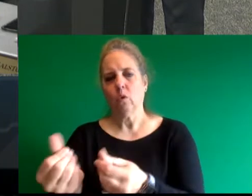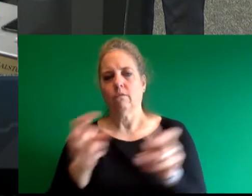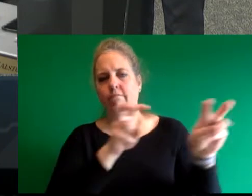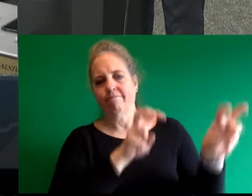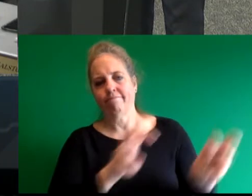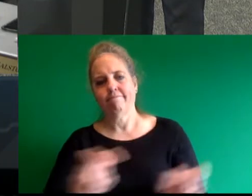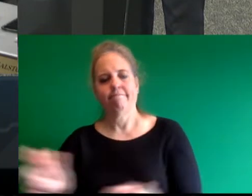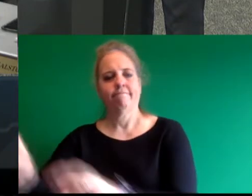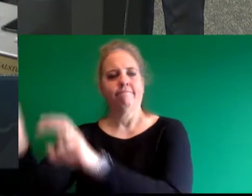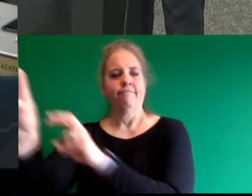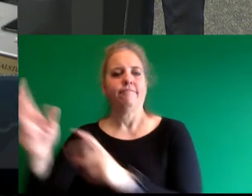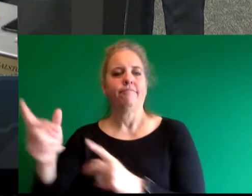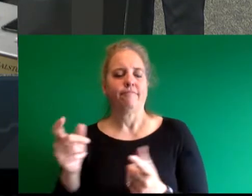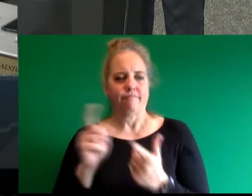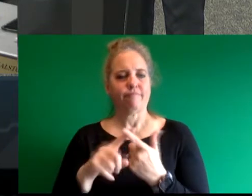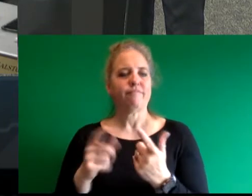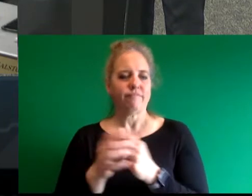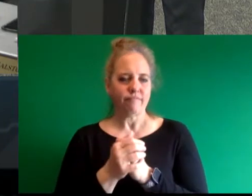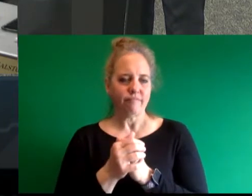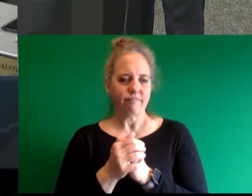you for kind of a last minute switch